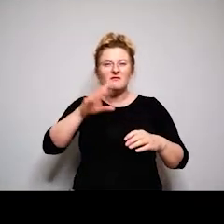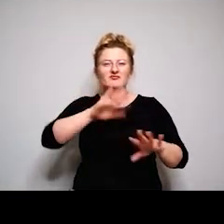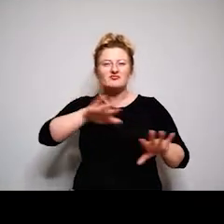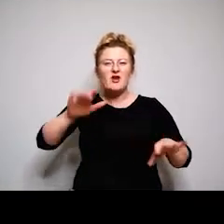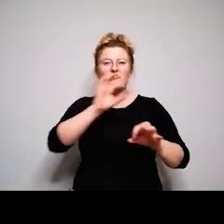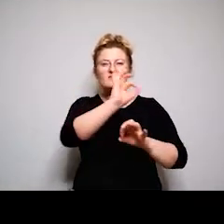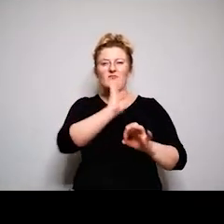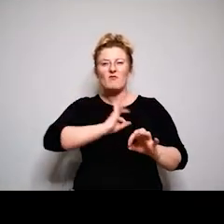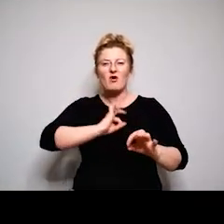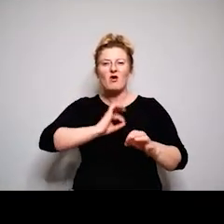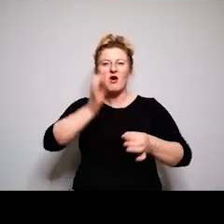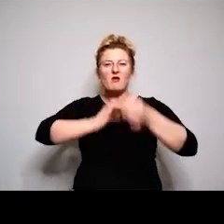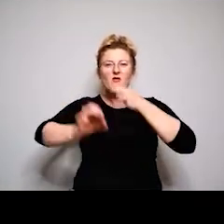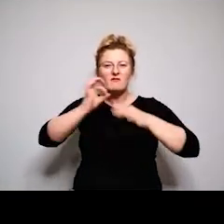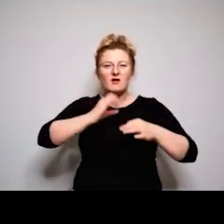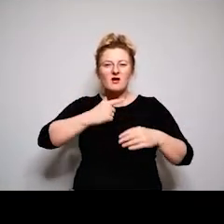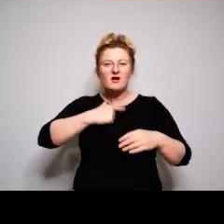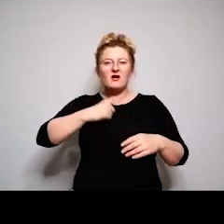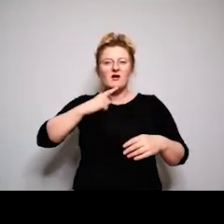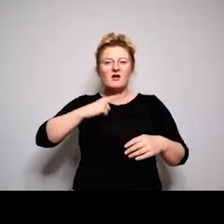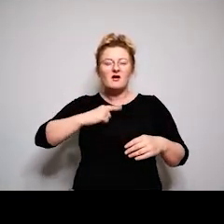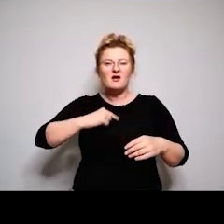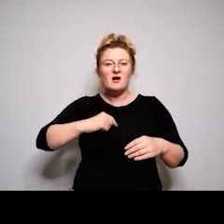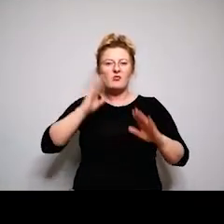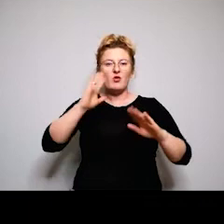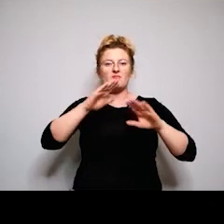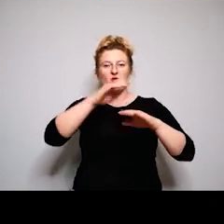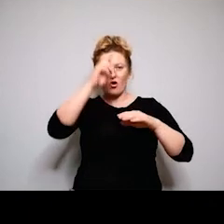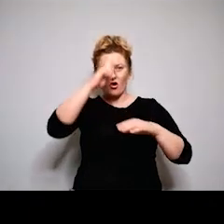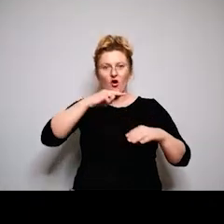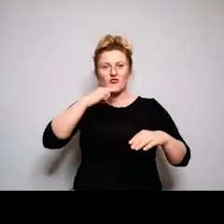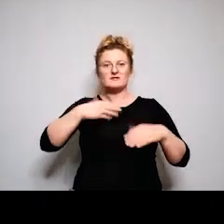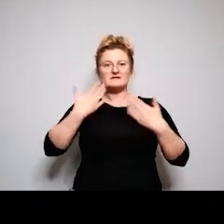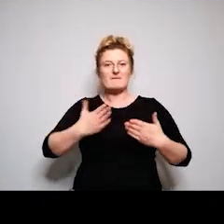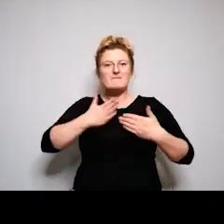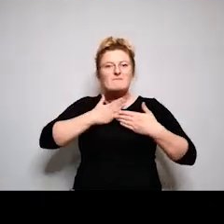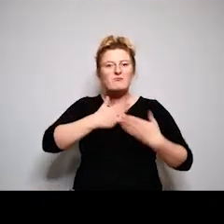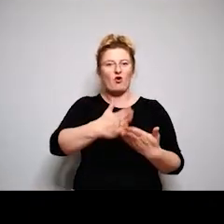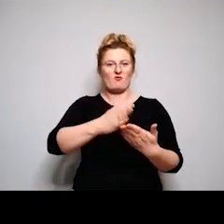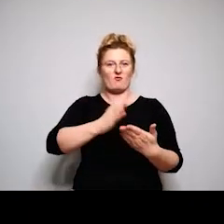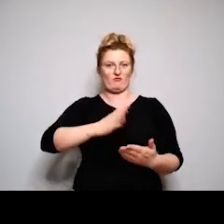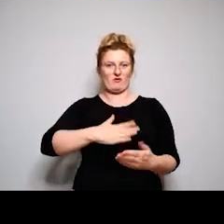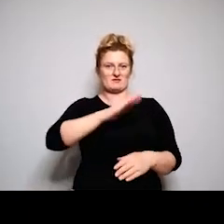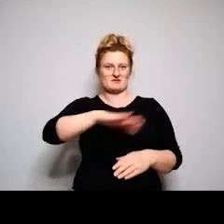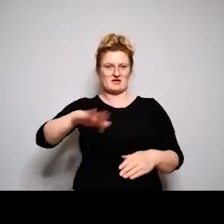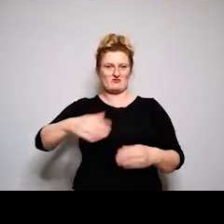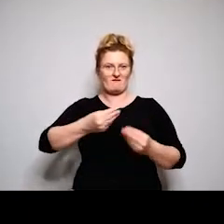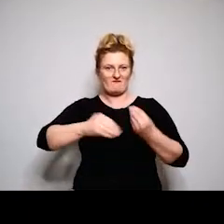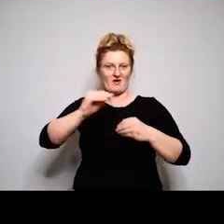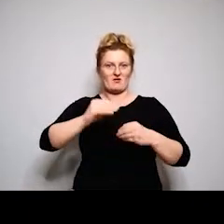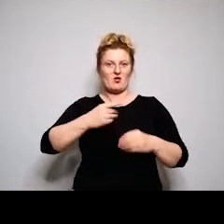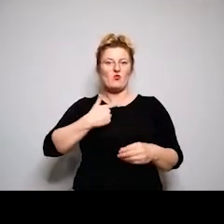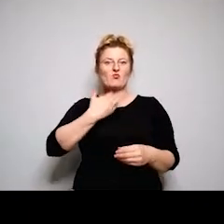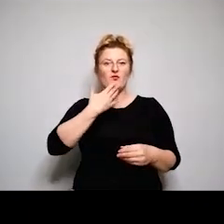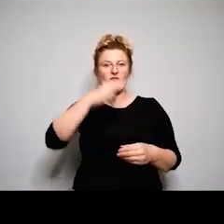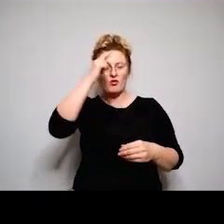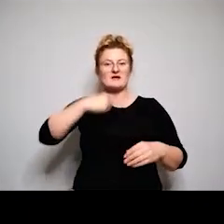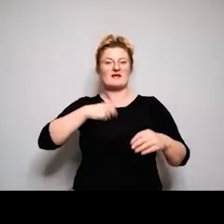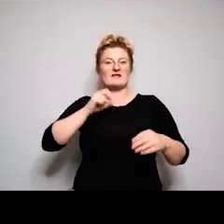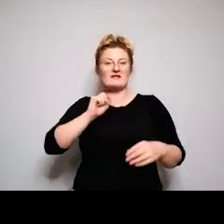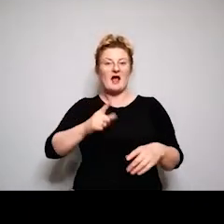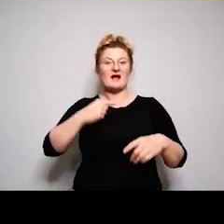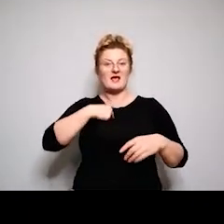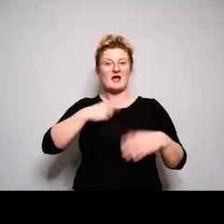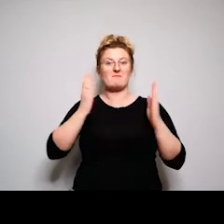this shared responsibility of raising kids in men. And you can find all this